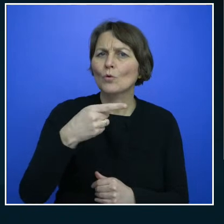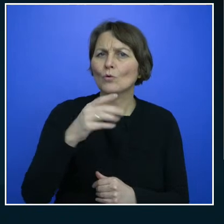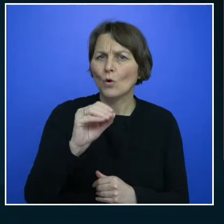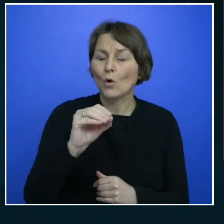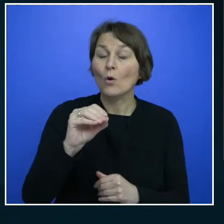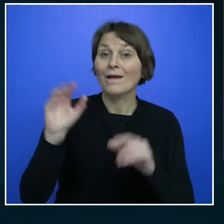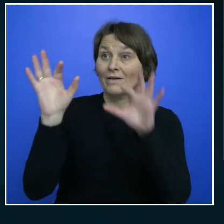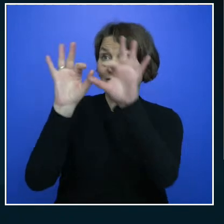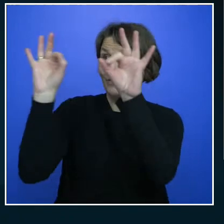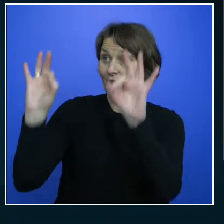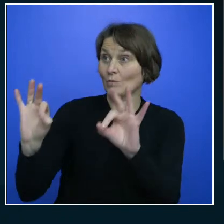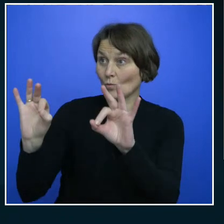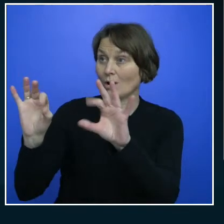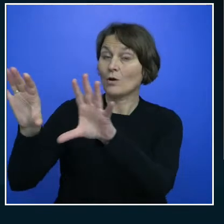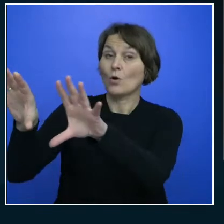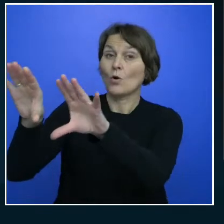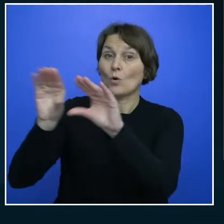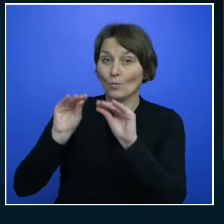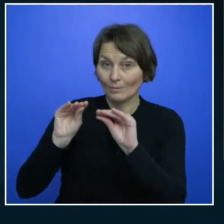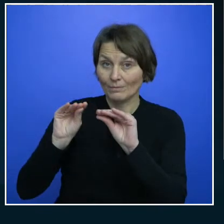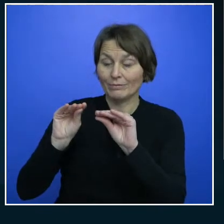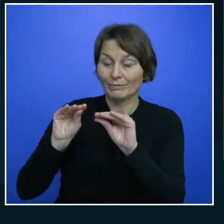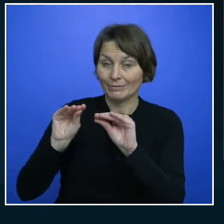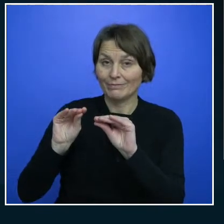and does all the